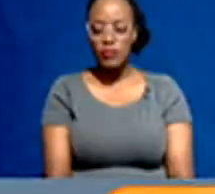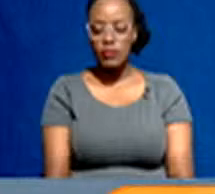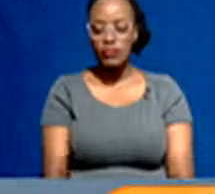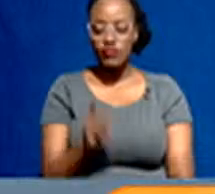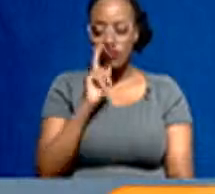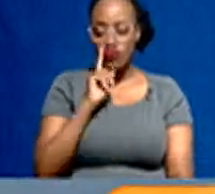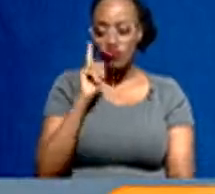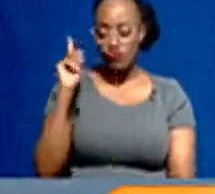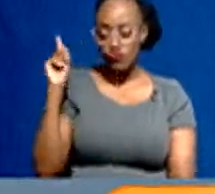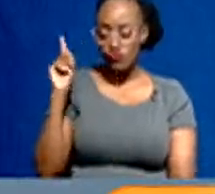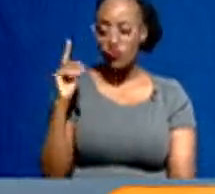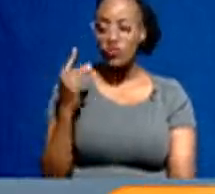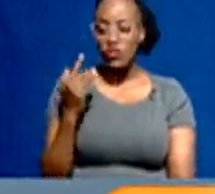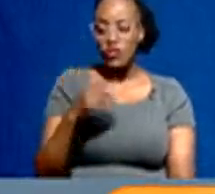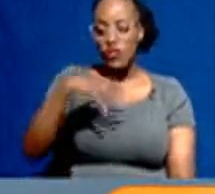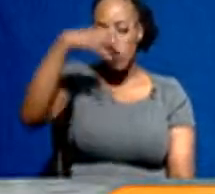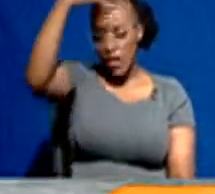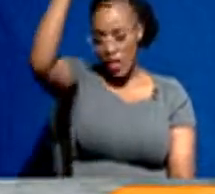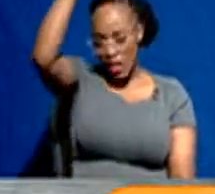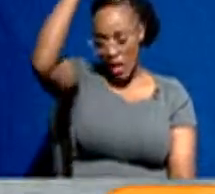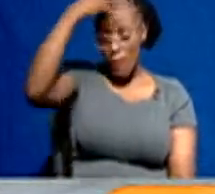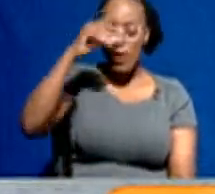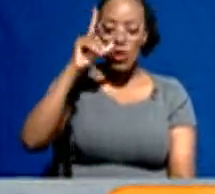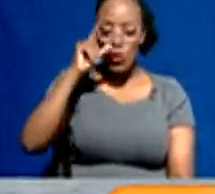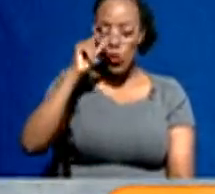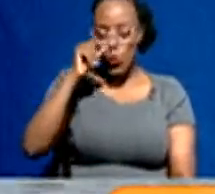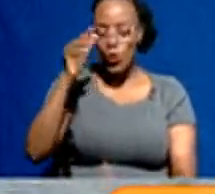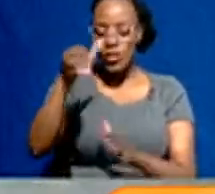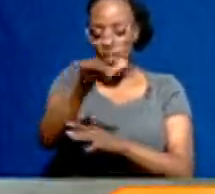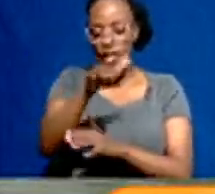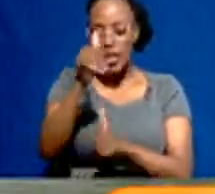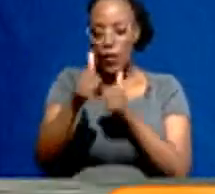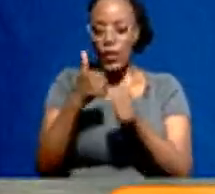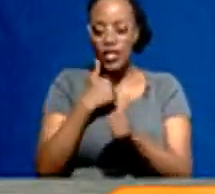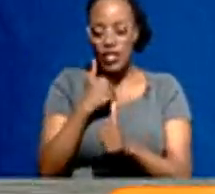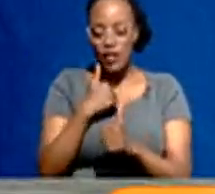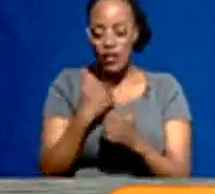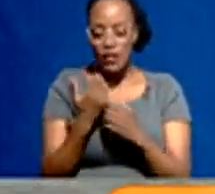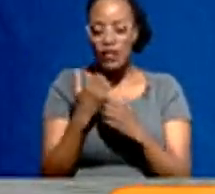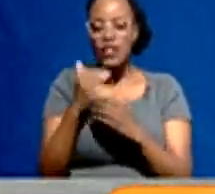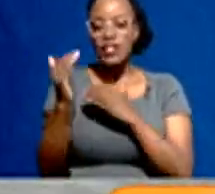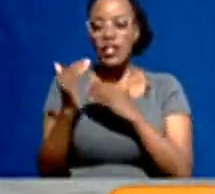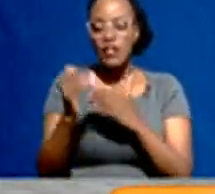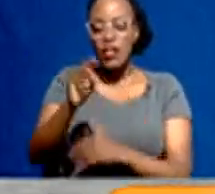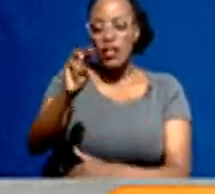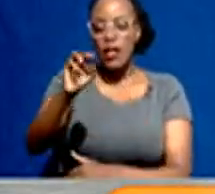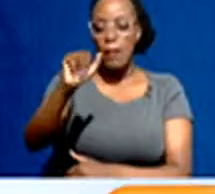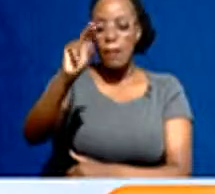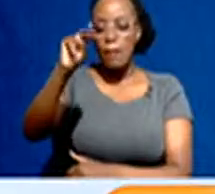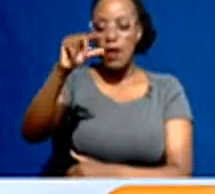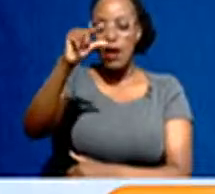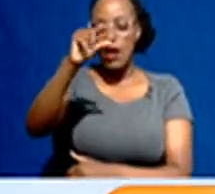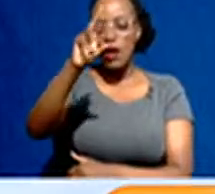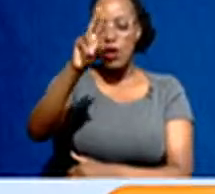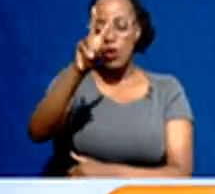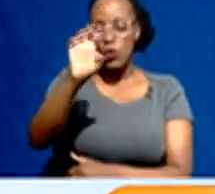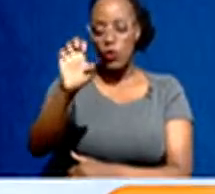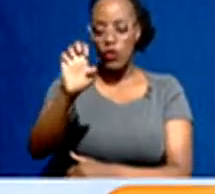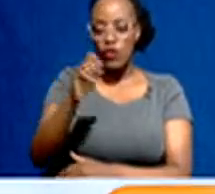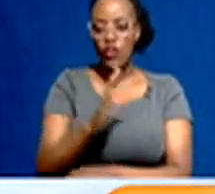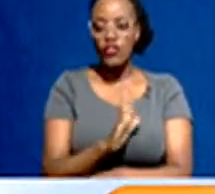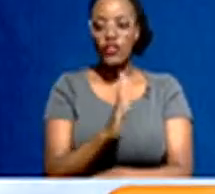This is the Lamu coastline. It sports a familiar sight of a mangrove forest.